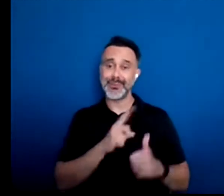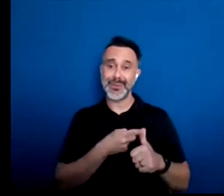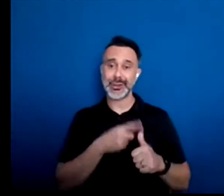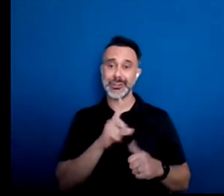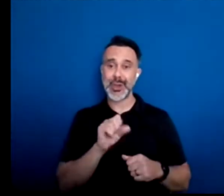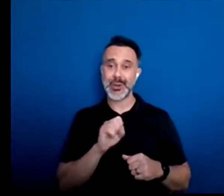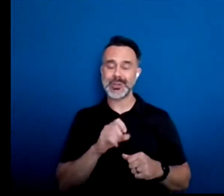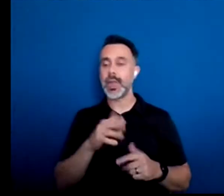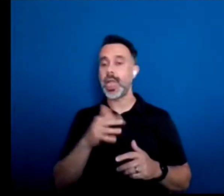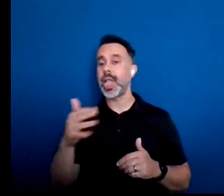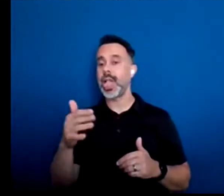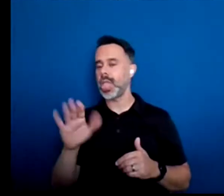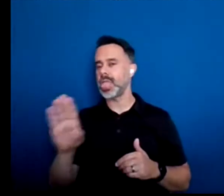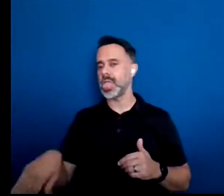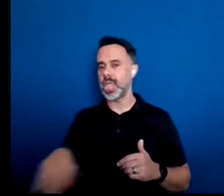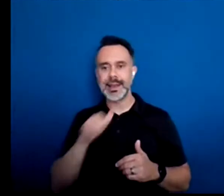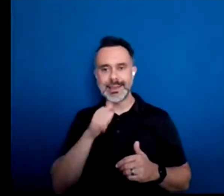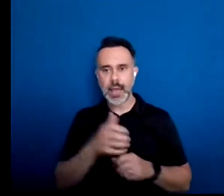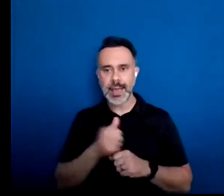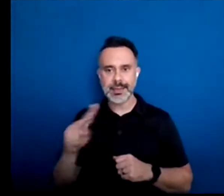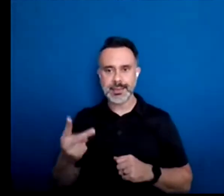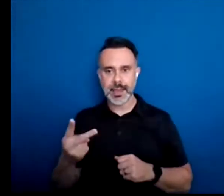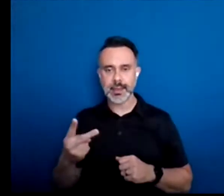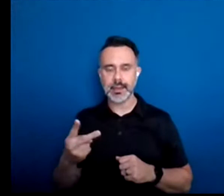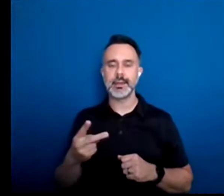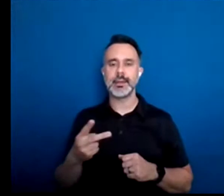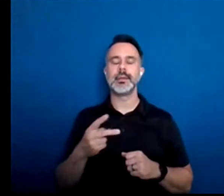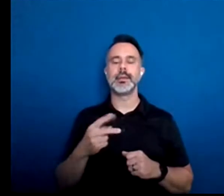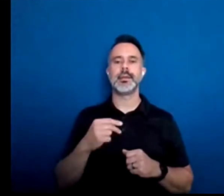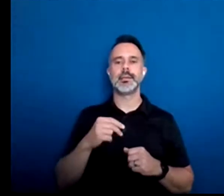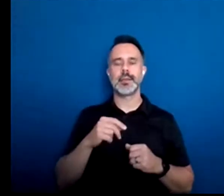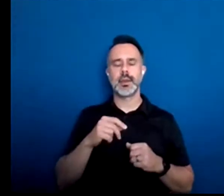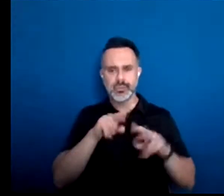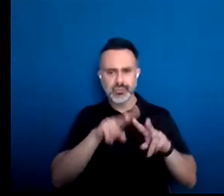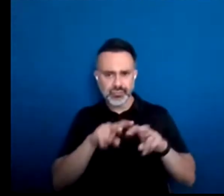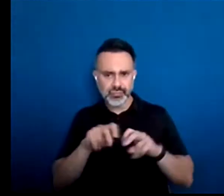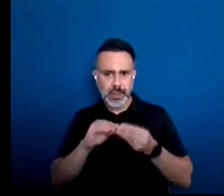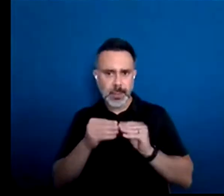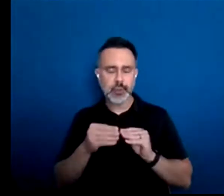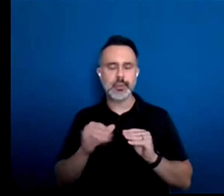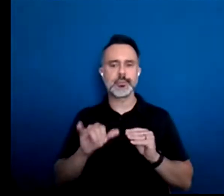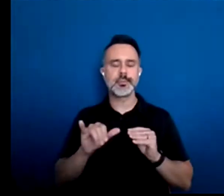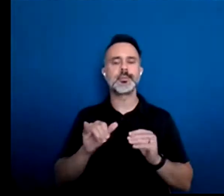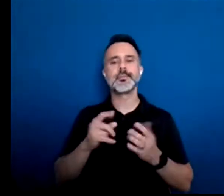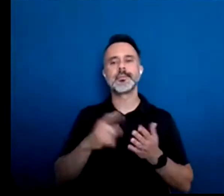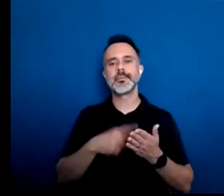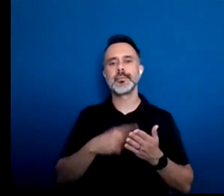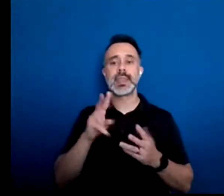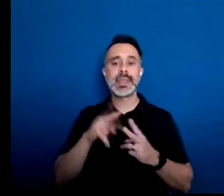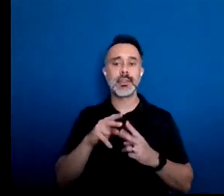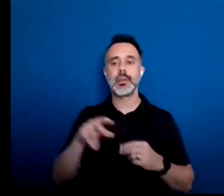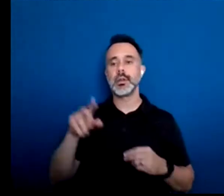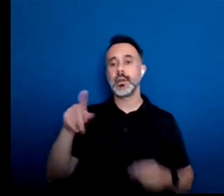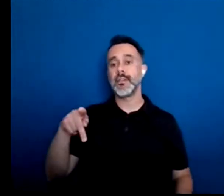the definition we made for missed second dose was somebody who got either Pfizer or